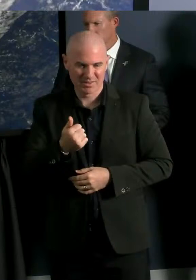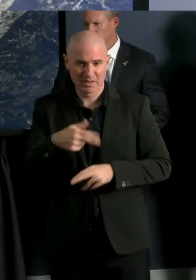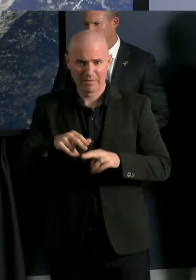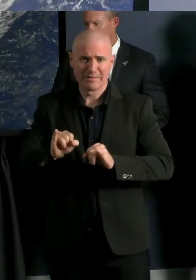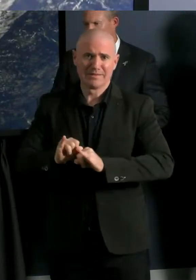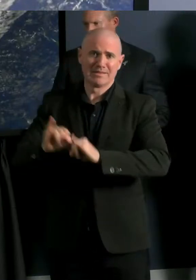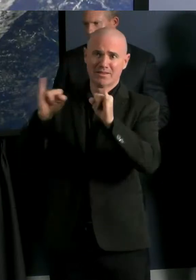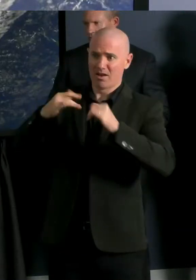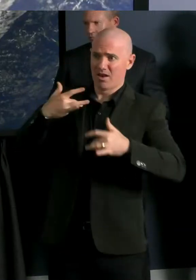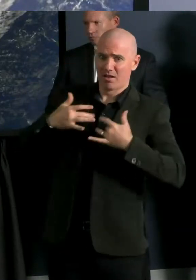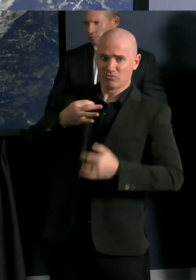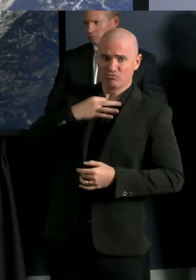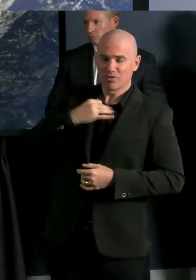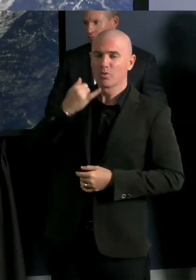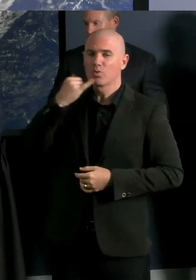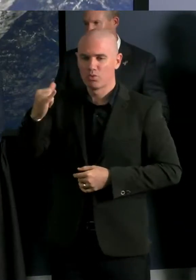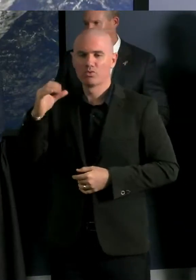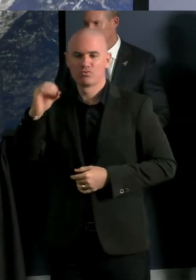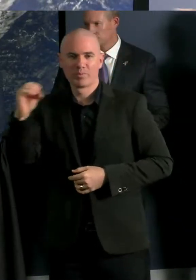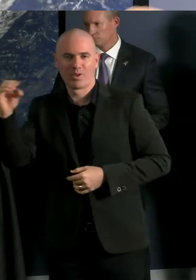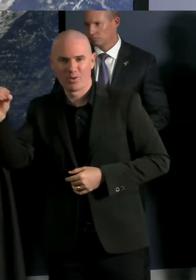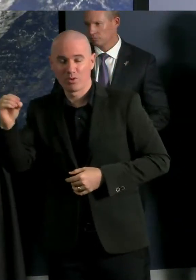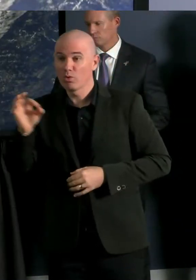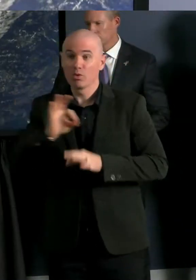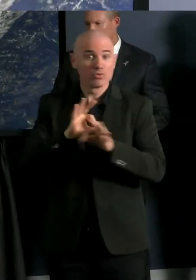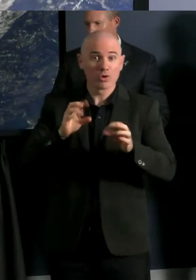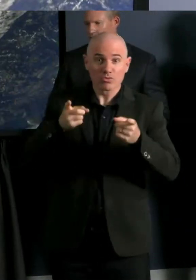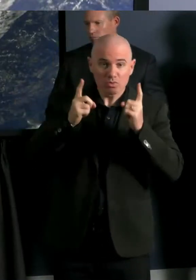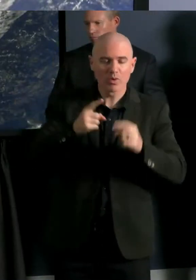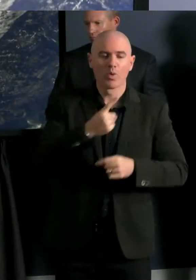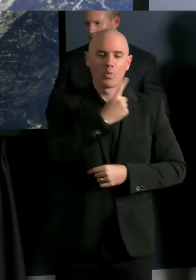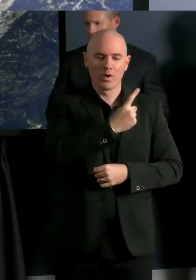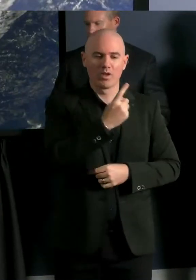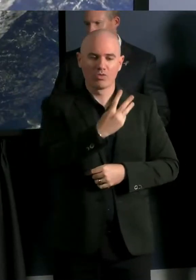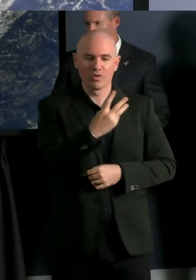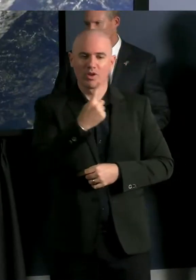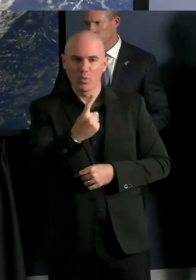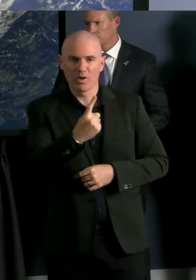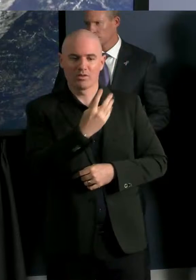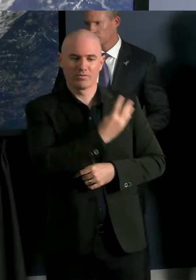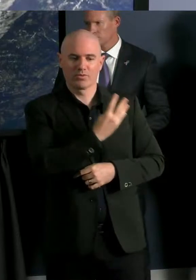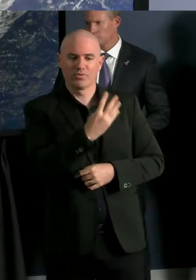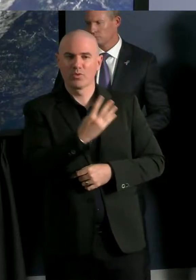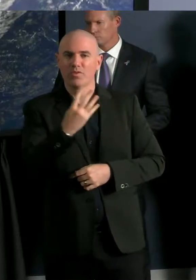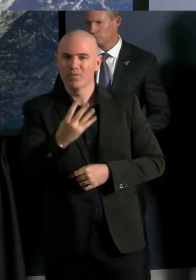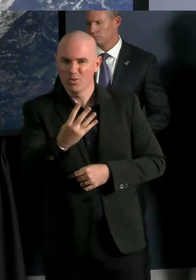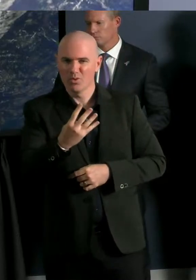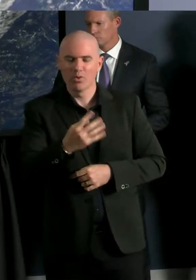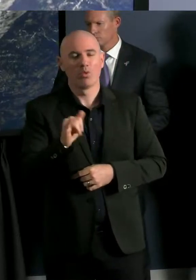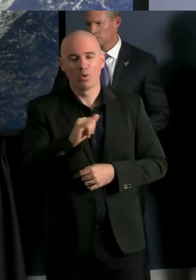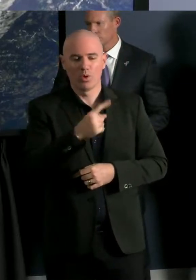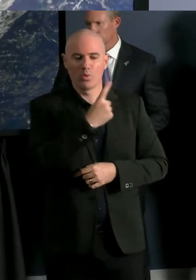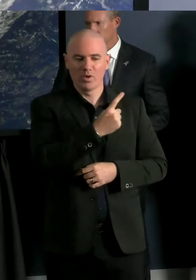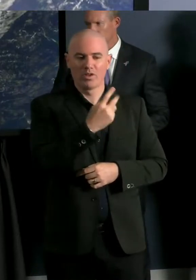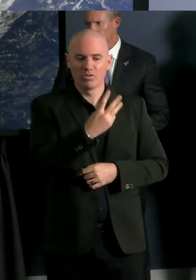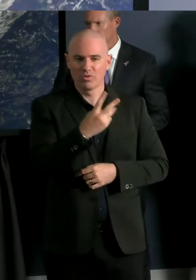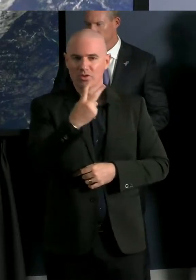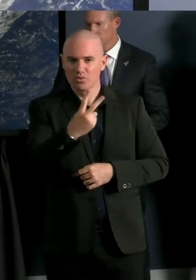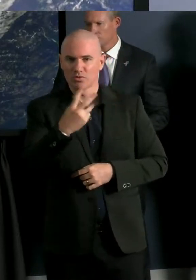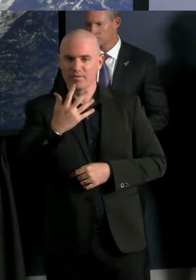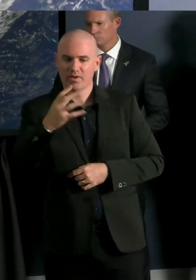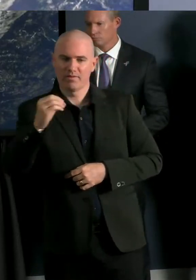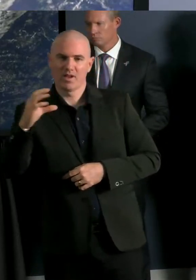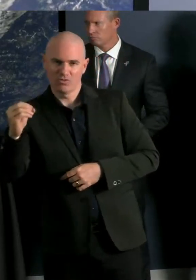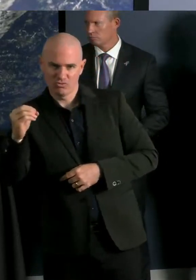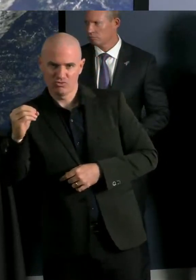if it's non-life-threatening, call Police Link on 131 444 or our State Emergency Service on 132 500. Thank